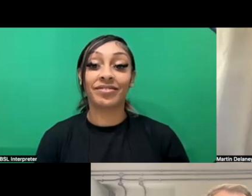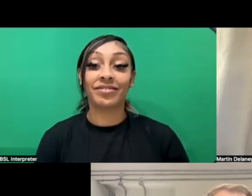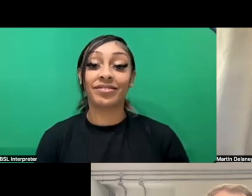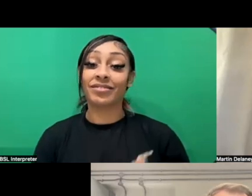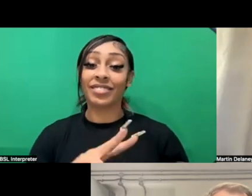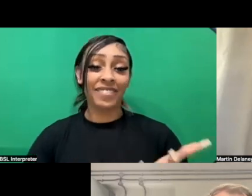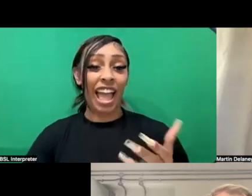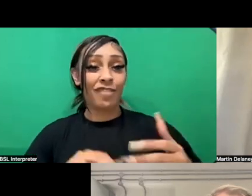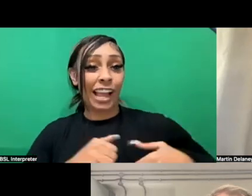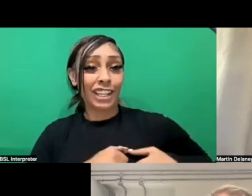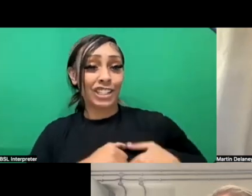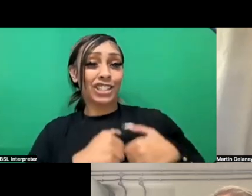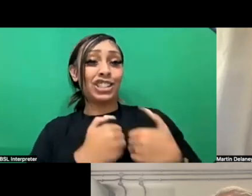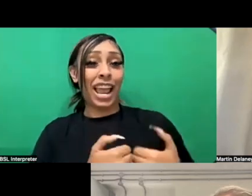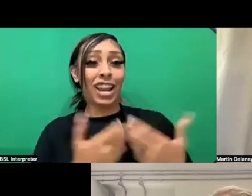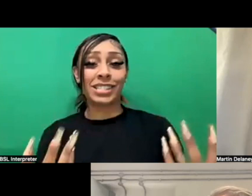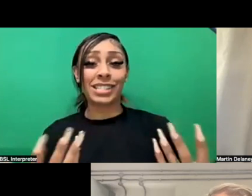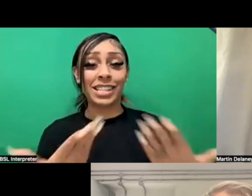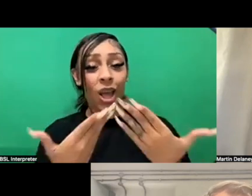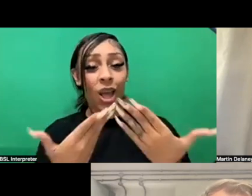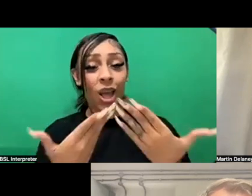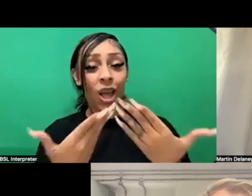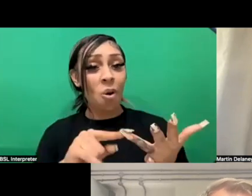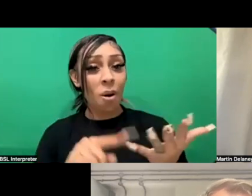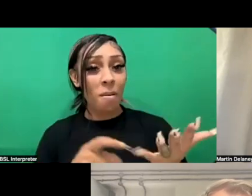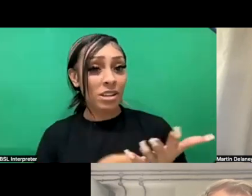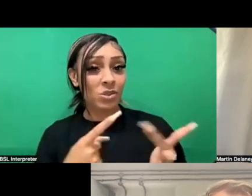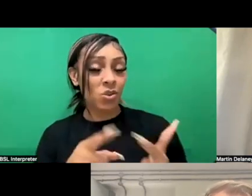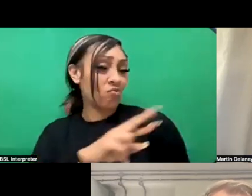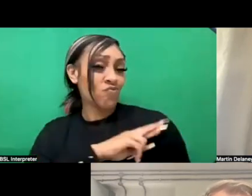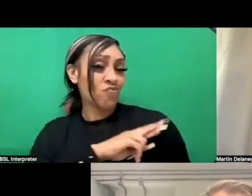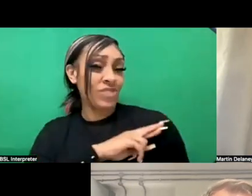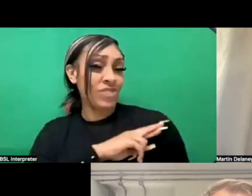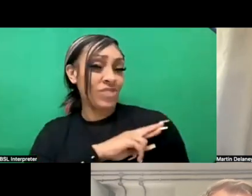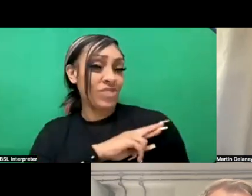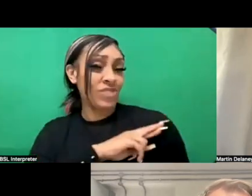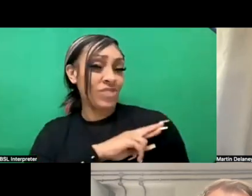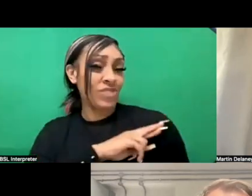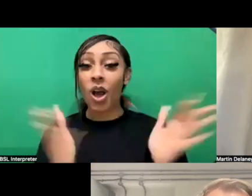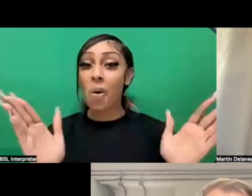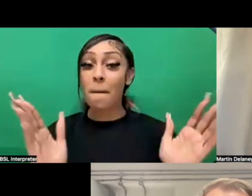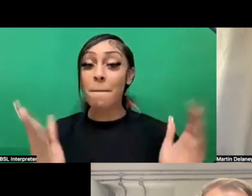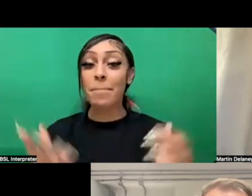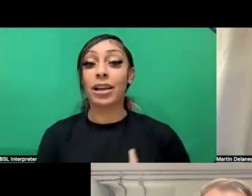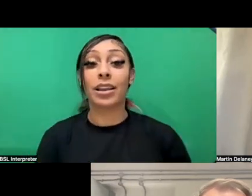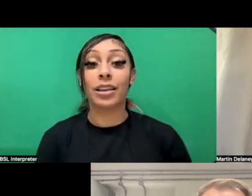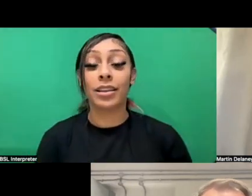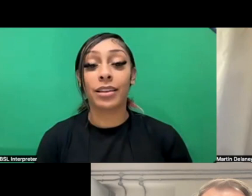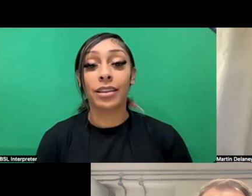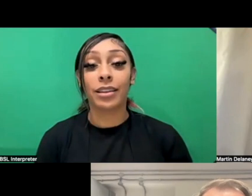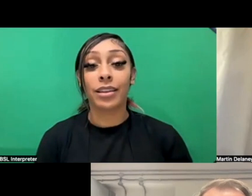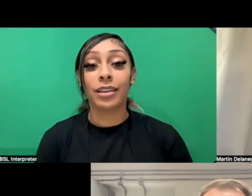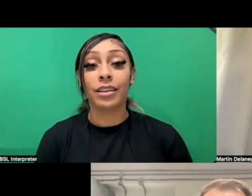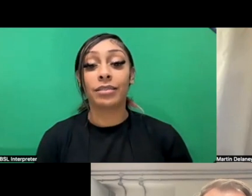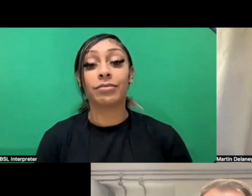there's something about being open source? Was there a reason for we deciding to make it open source? Well, I recognized